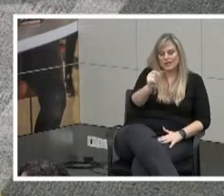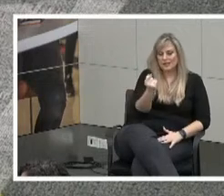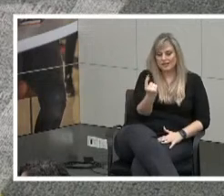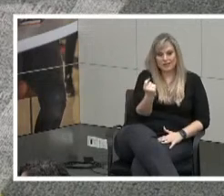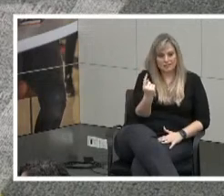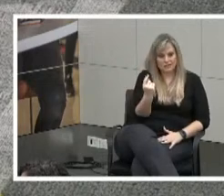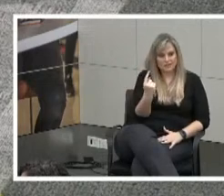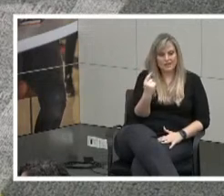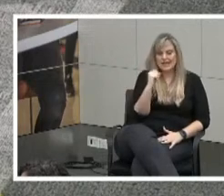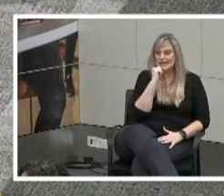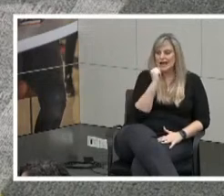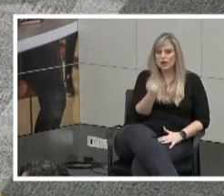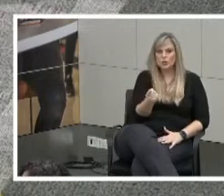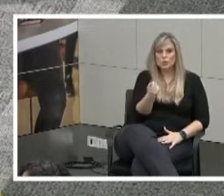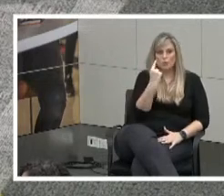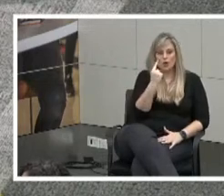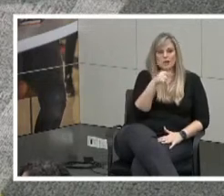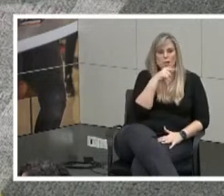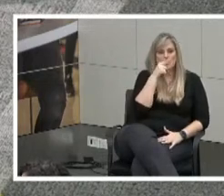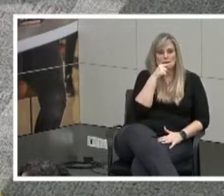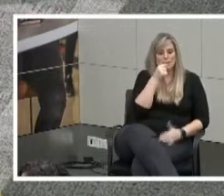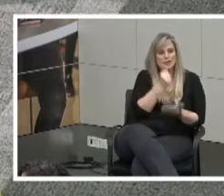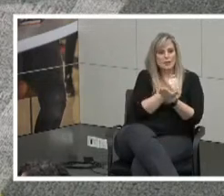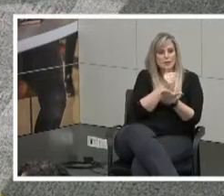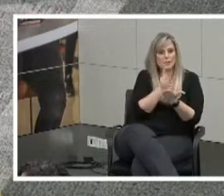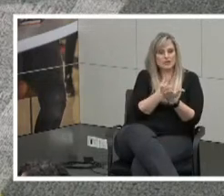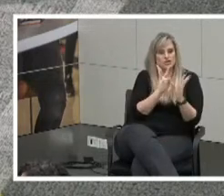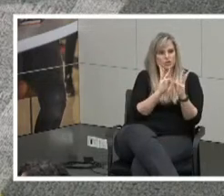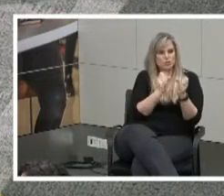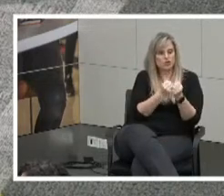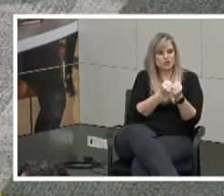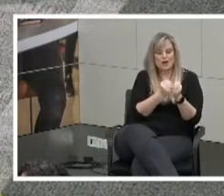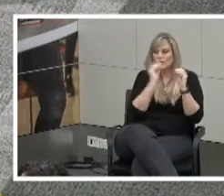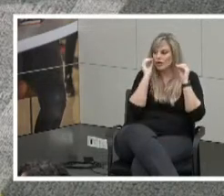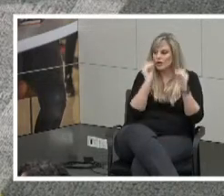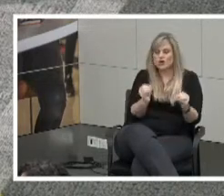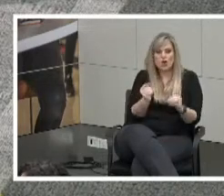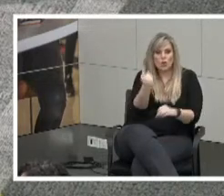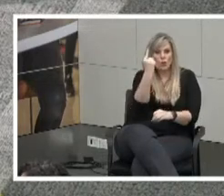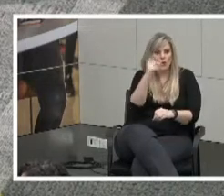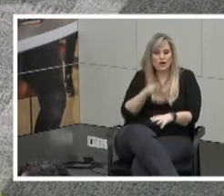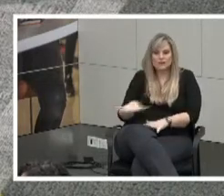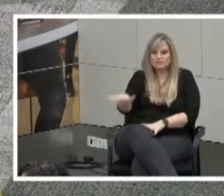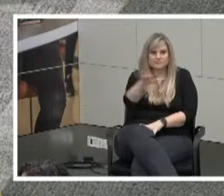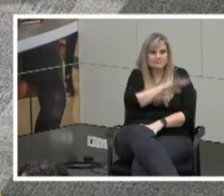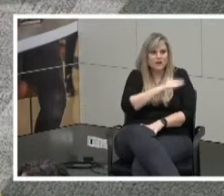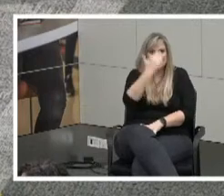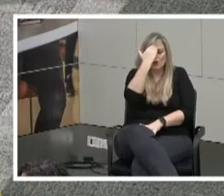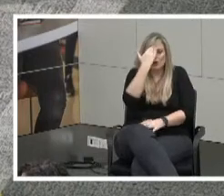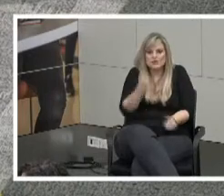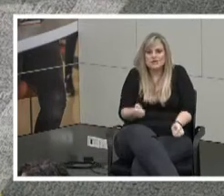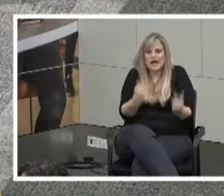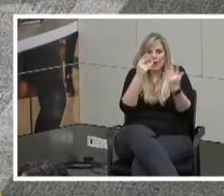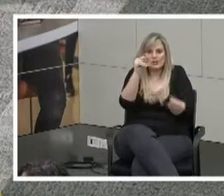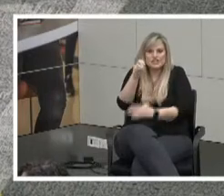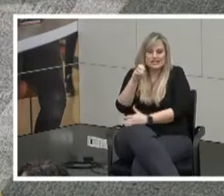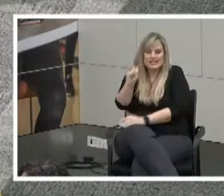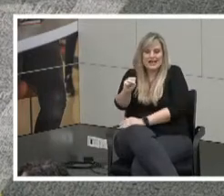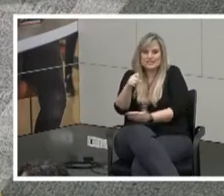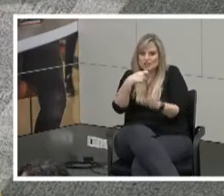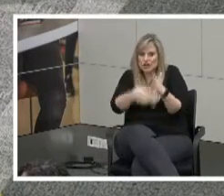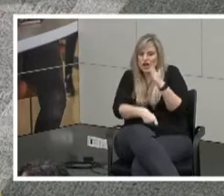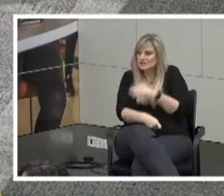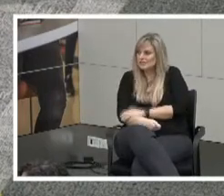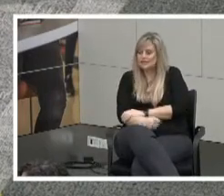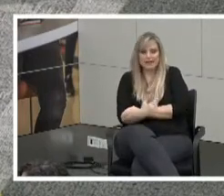had one public budget Workshop no one in the public knows how much NES costs and I'm going to